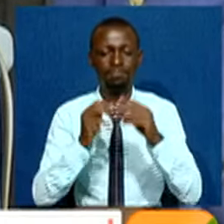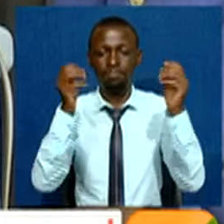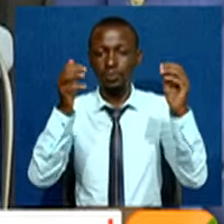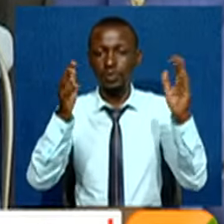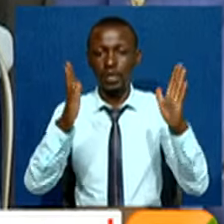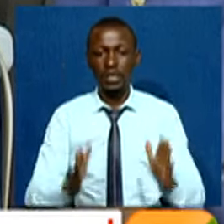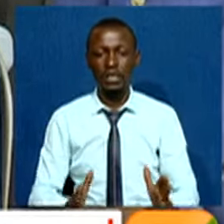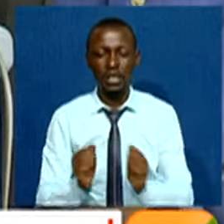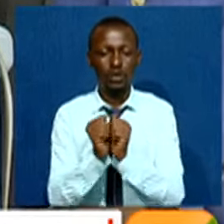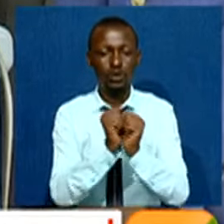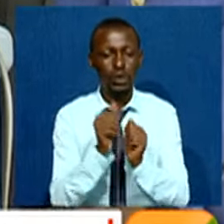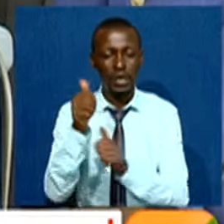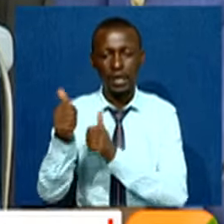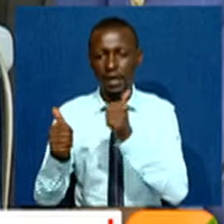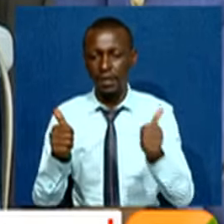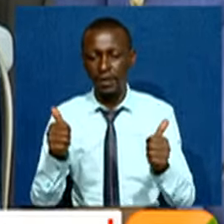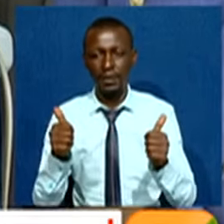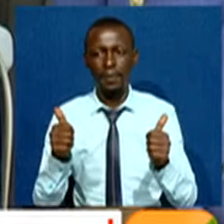tunaungana na wengine